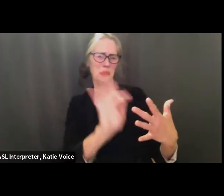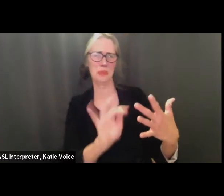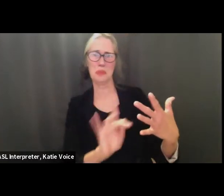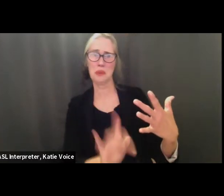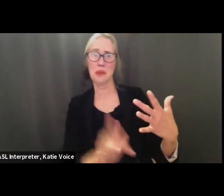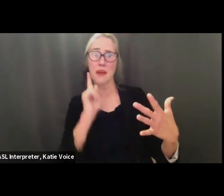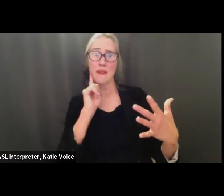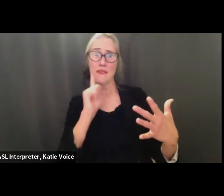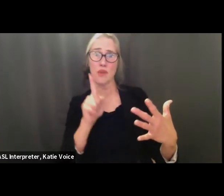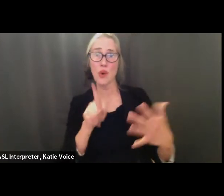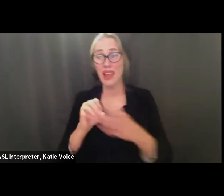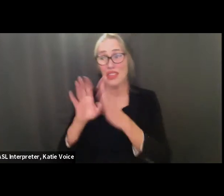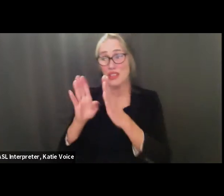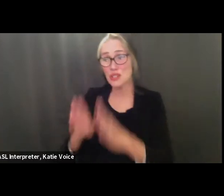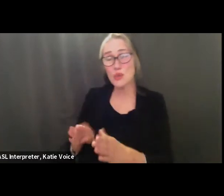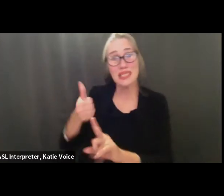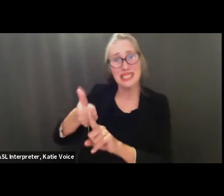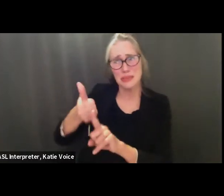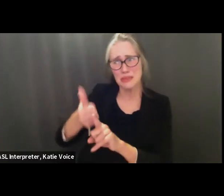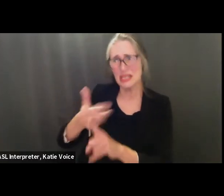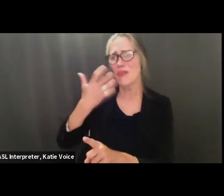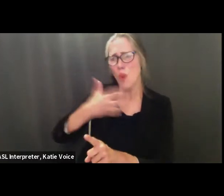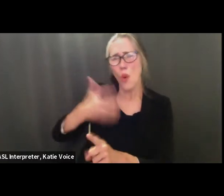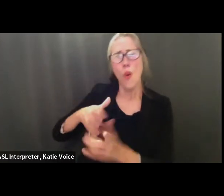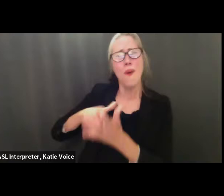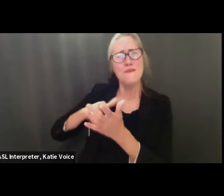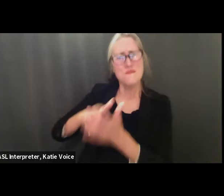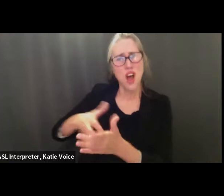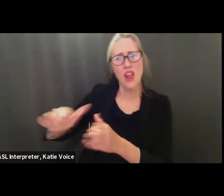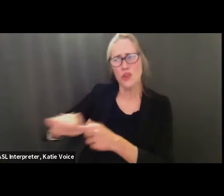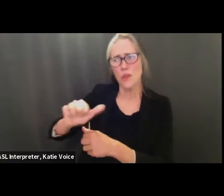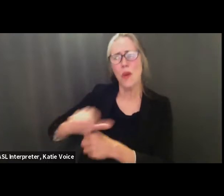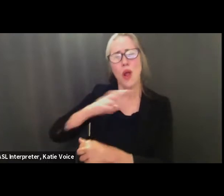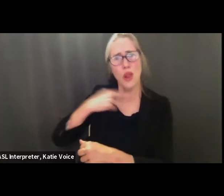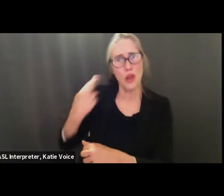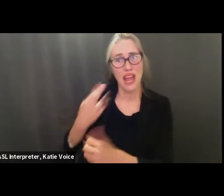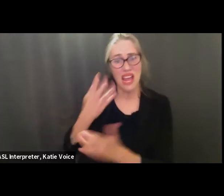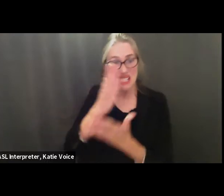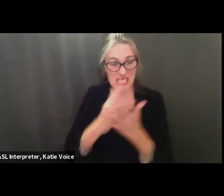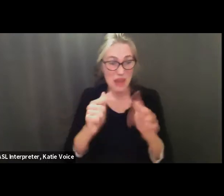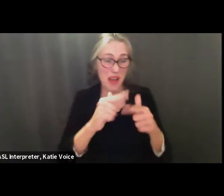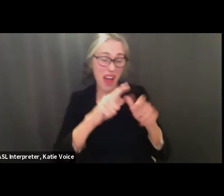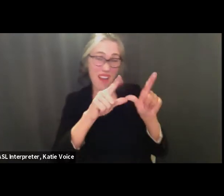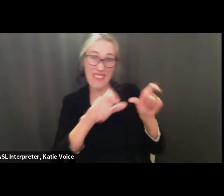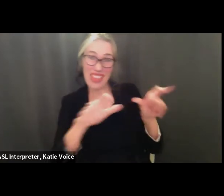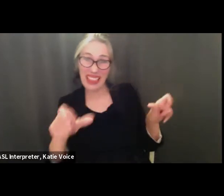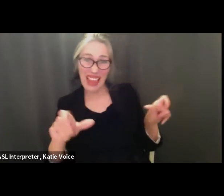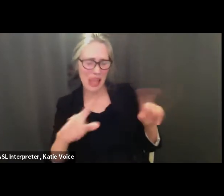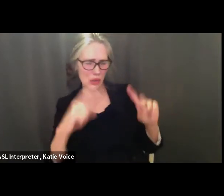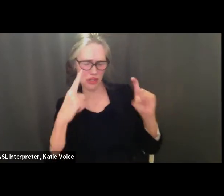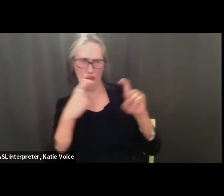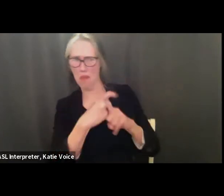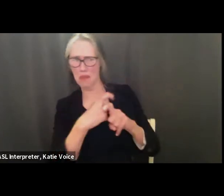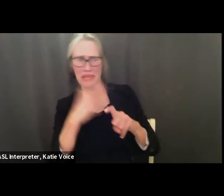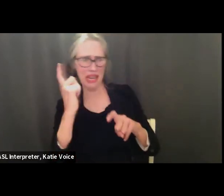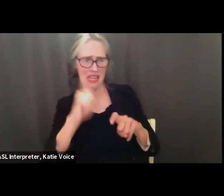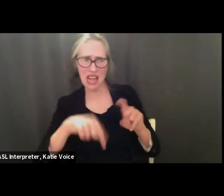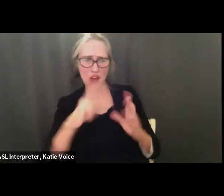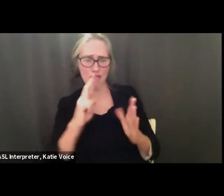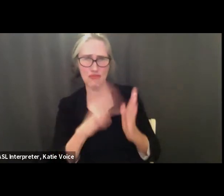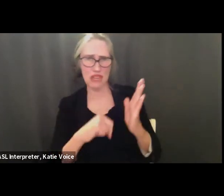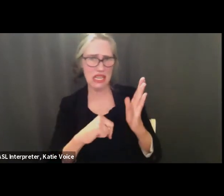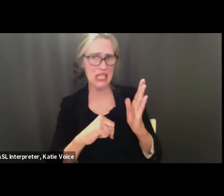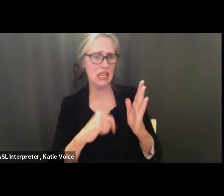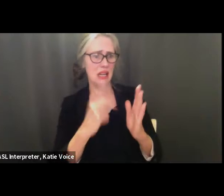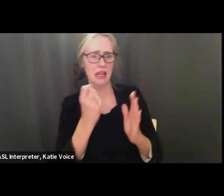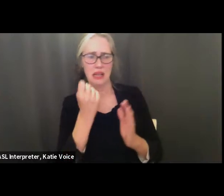very vulnerable students. And some of the language is a little hard to read, not accessible. Like the first goal is